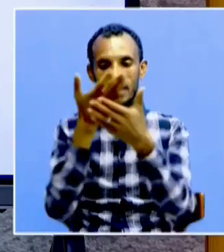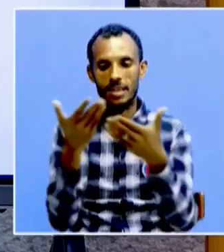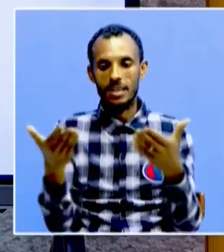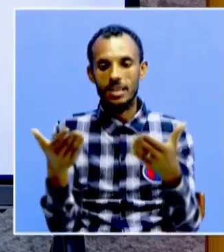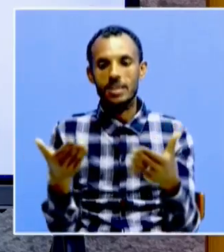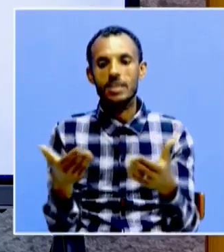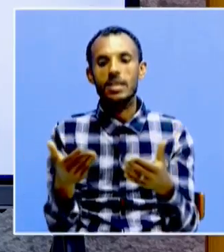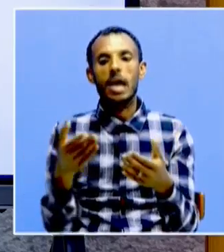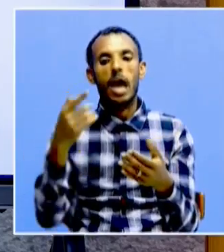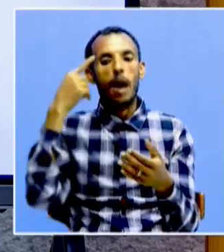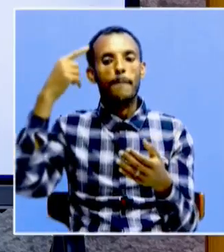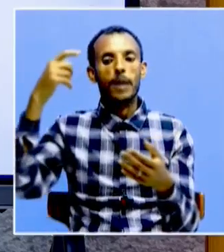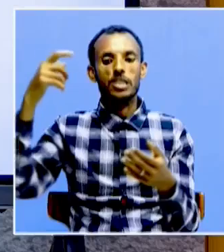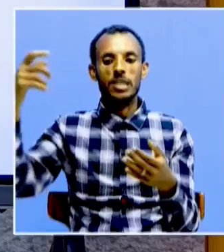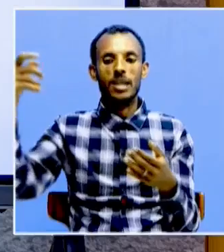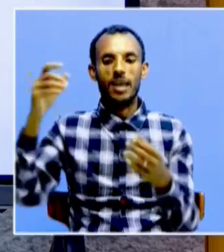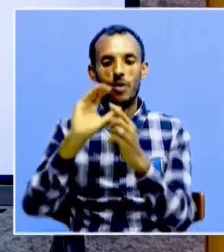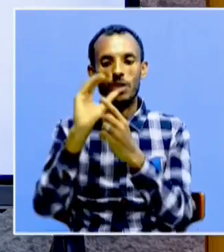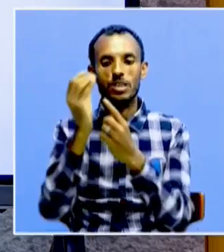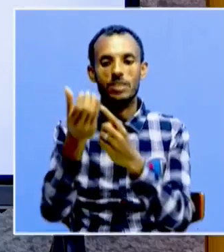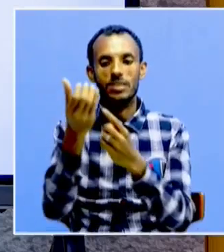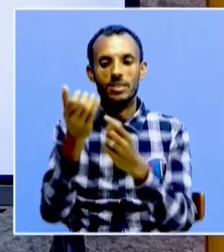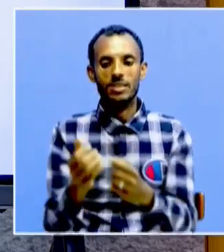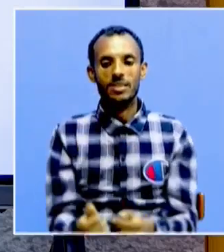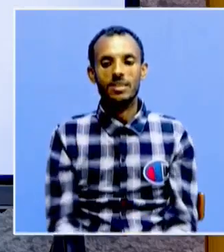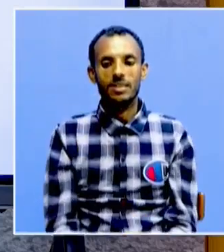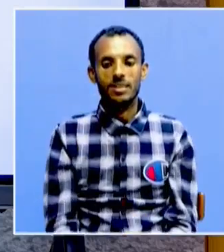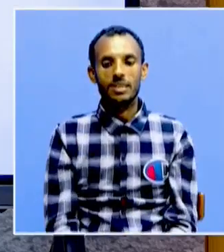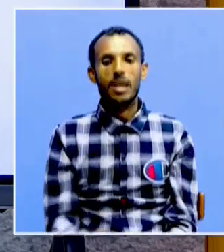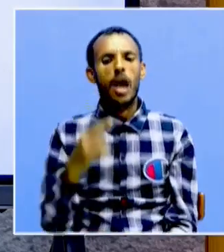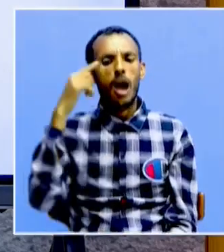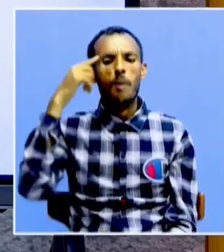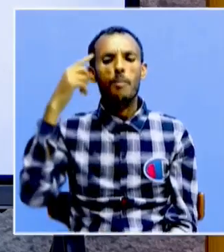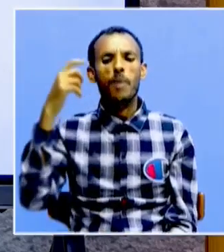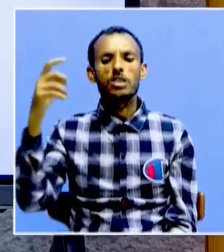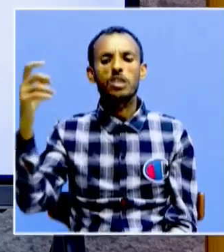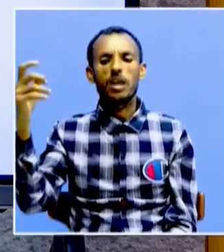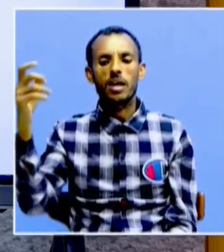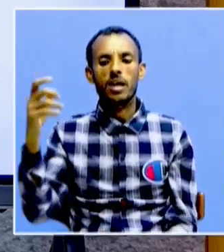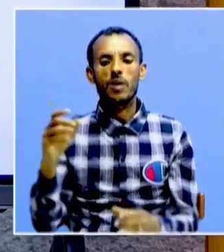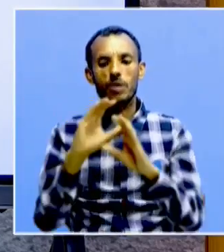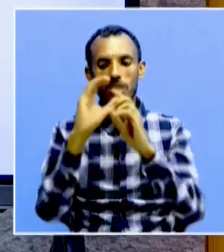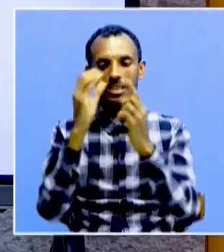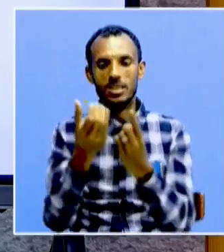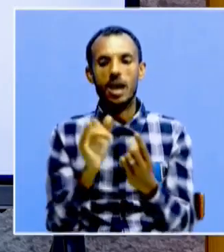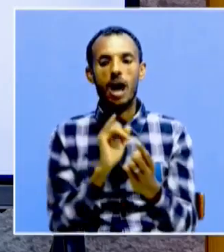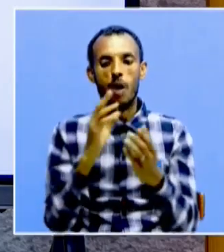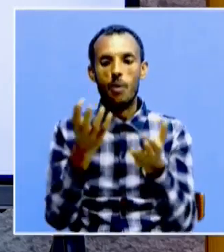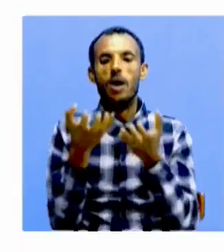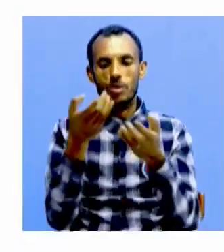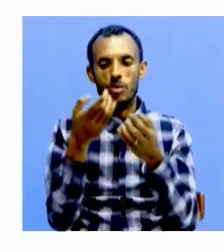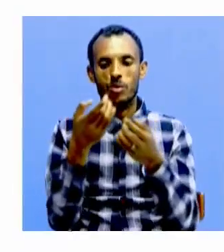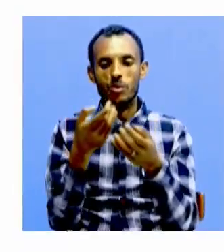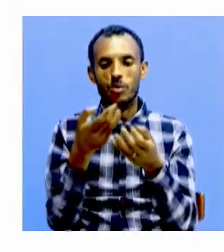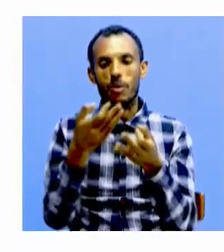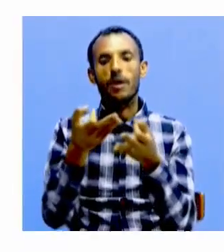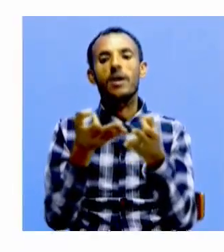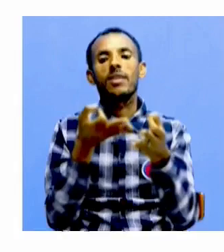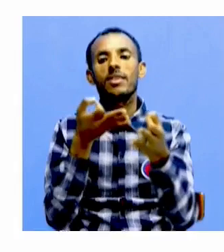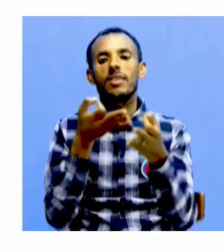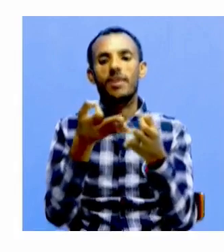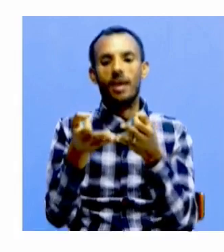the imaginary condition. Yes? Imaginary. I want you to remember this word.